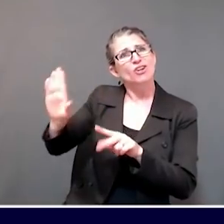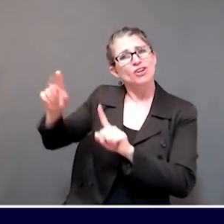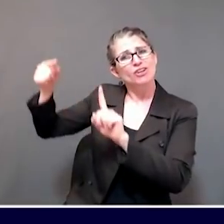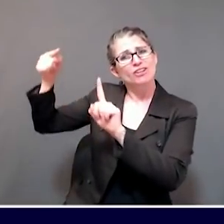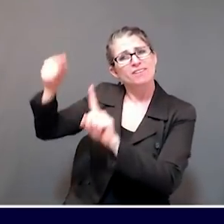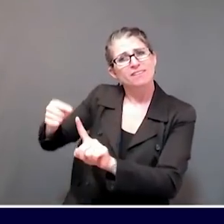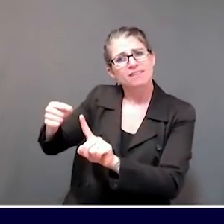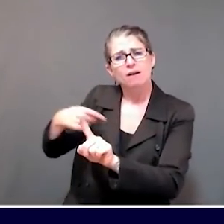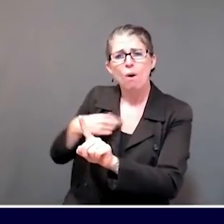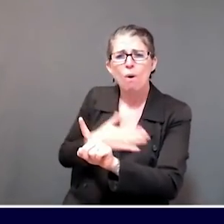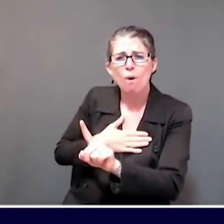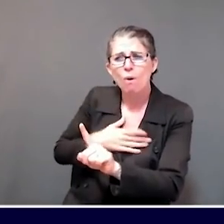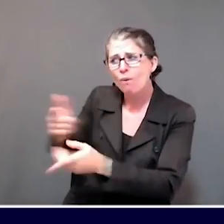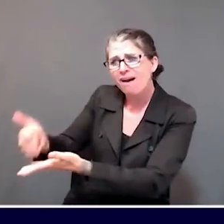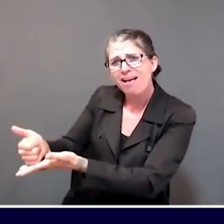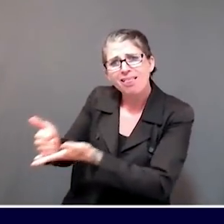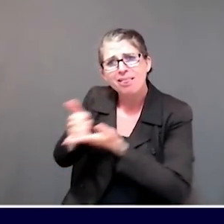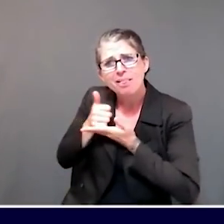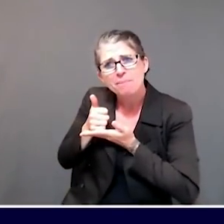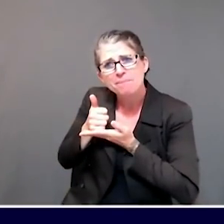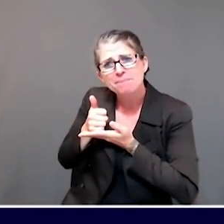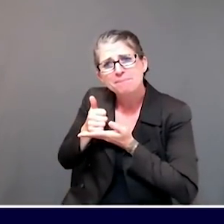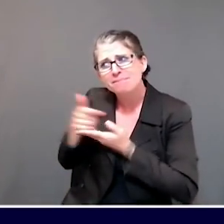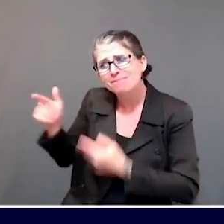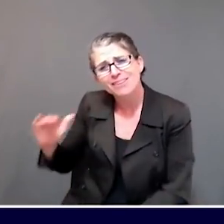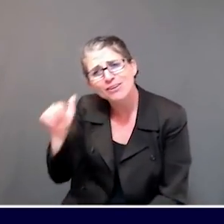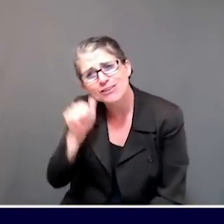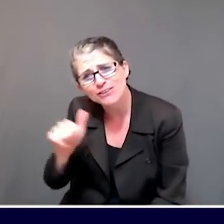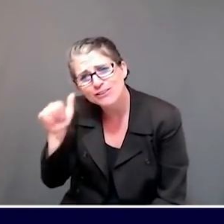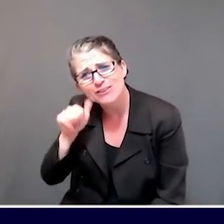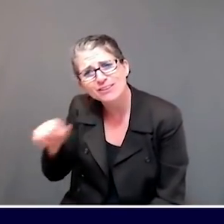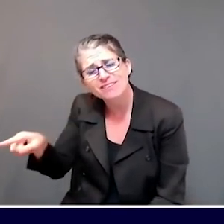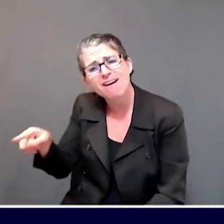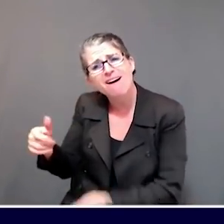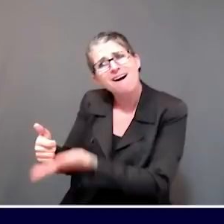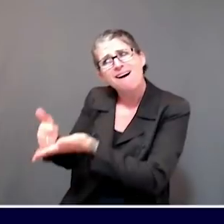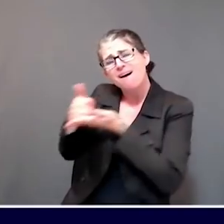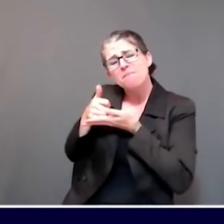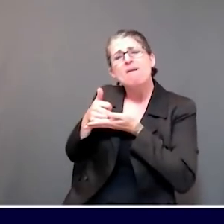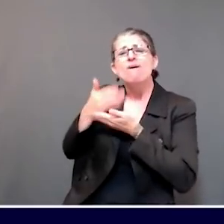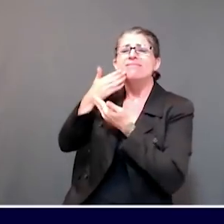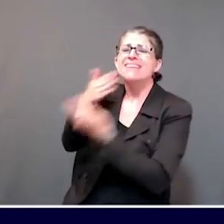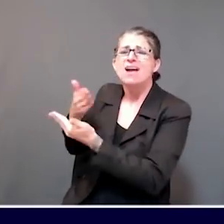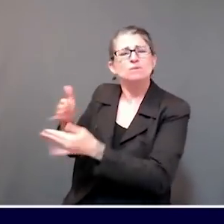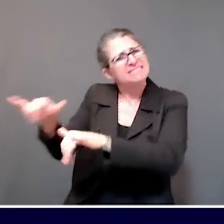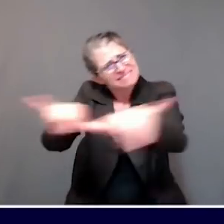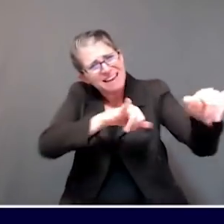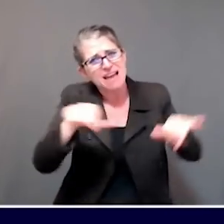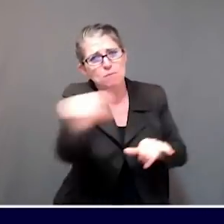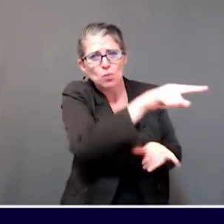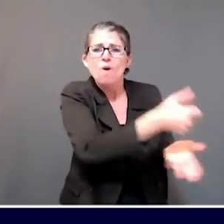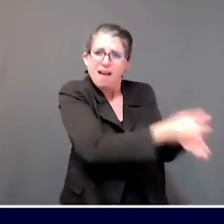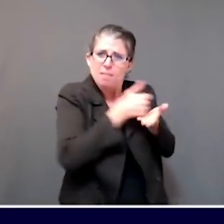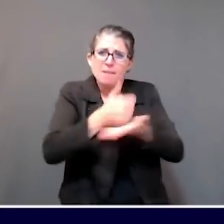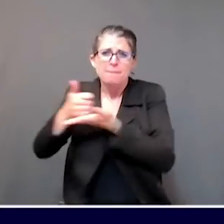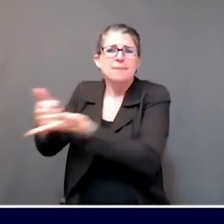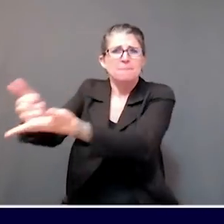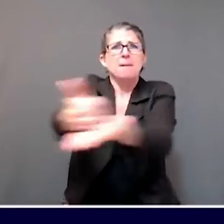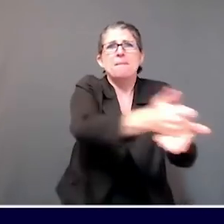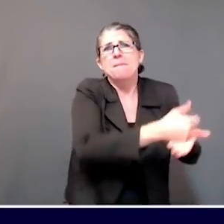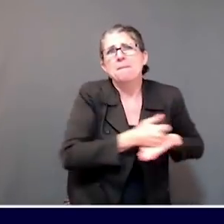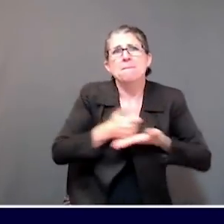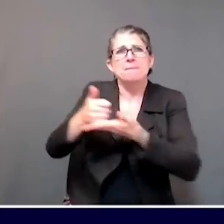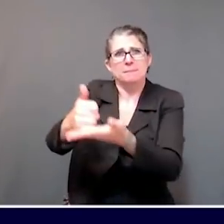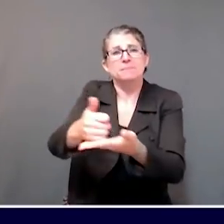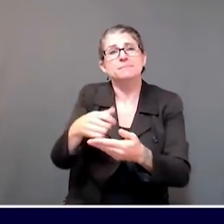say. That's how we'll get through this together. And one last thing Gracie also wrote in her letter.